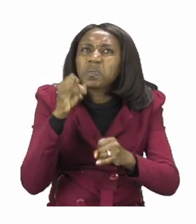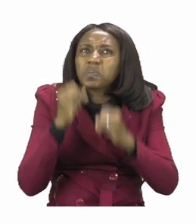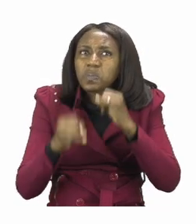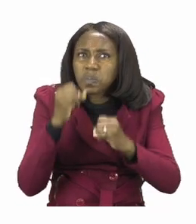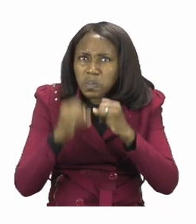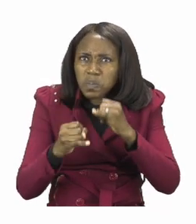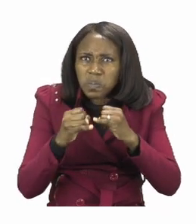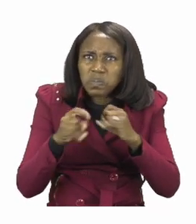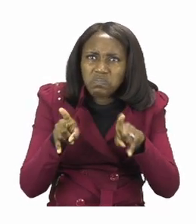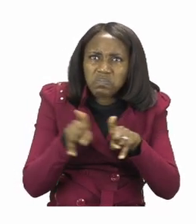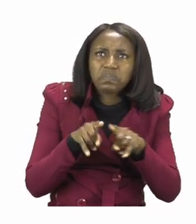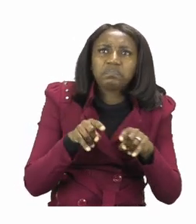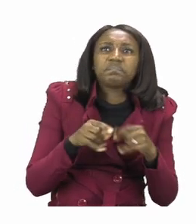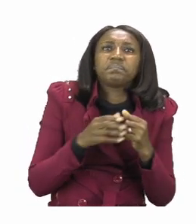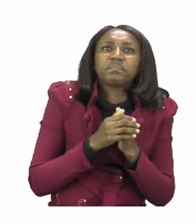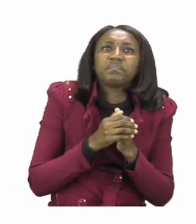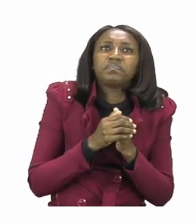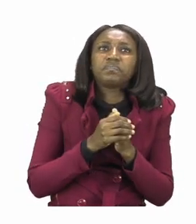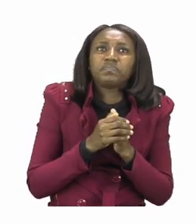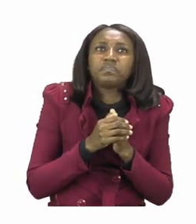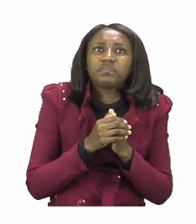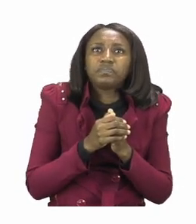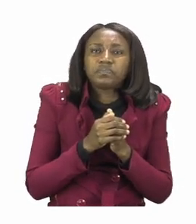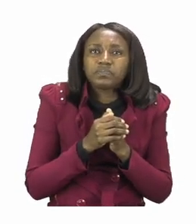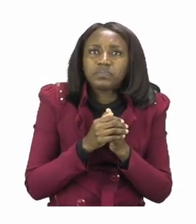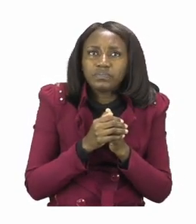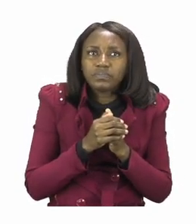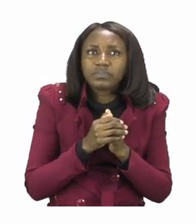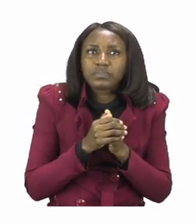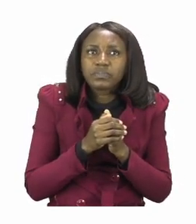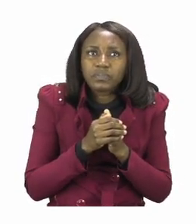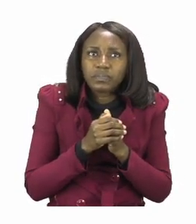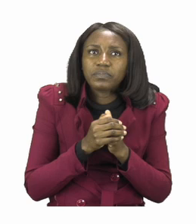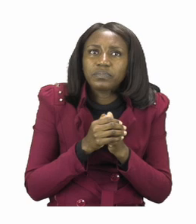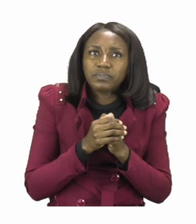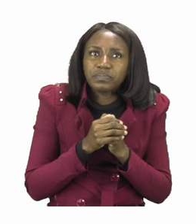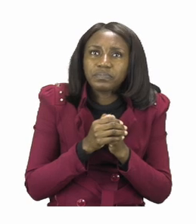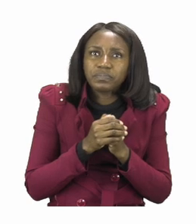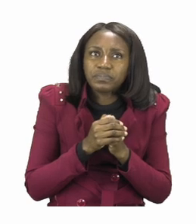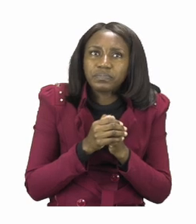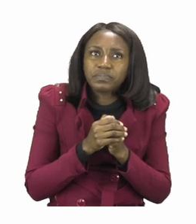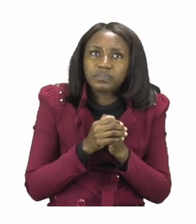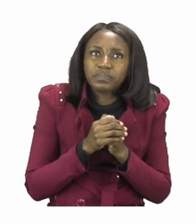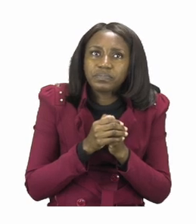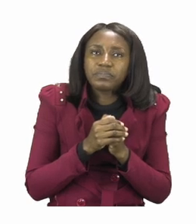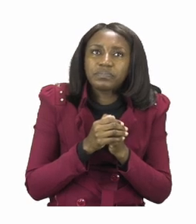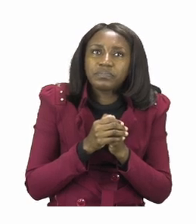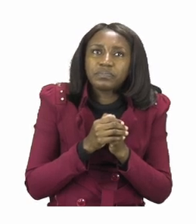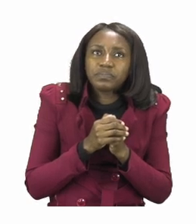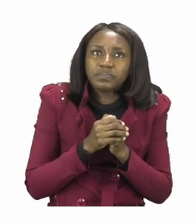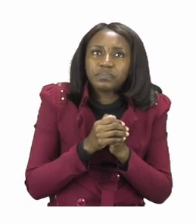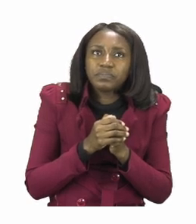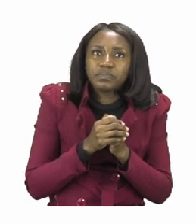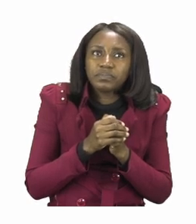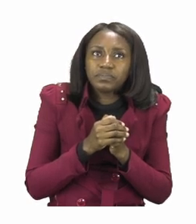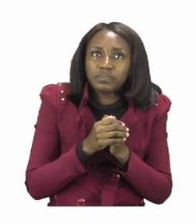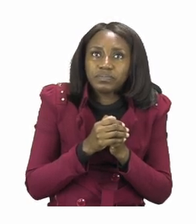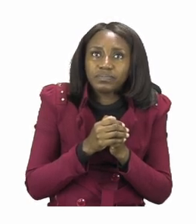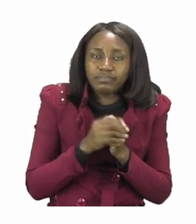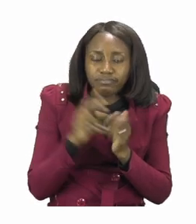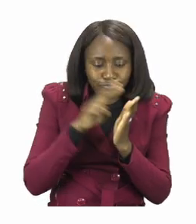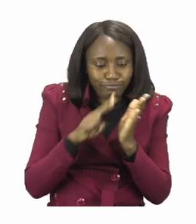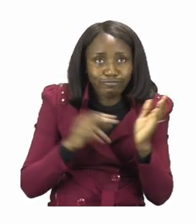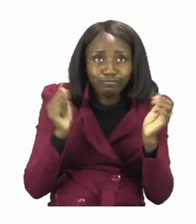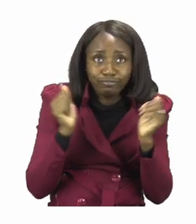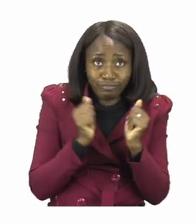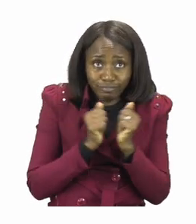the words. You will start with the big one and then go down to the part. Let's read together for